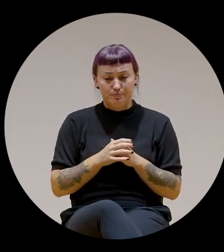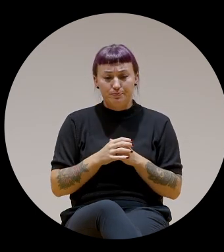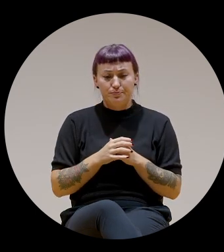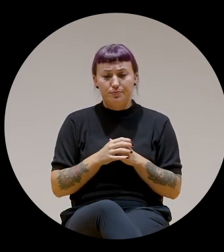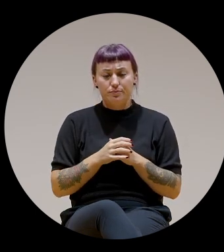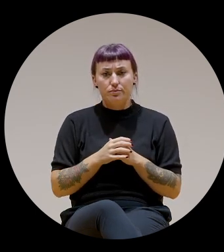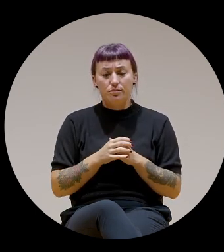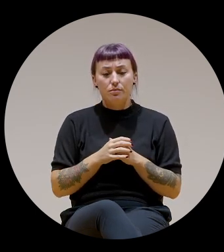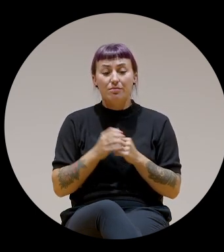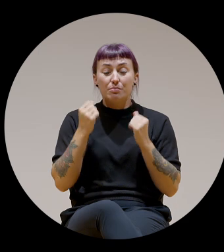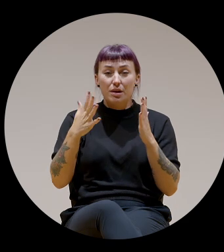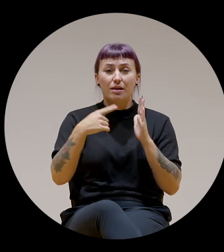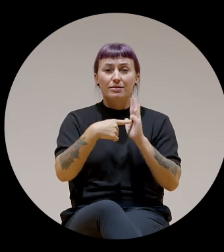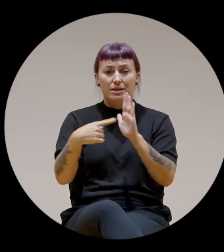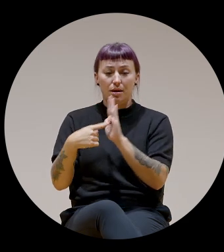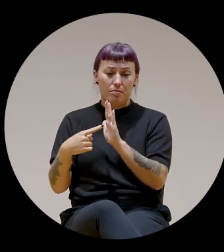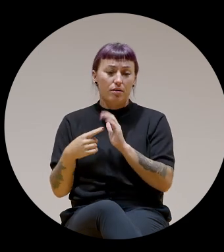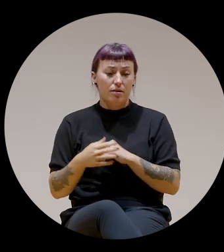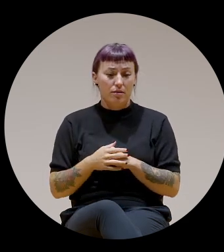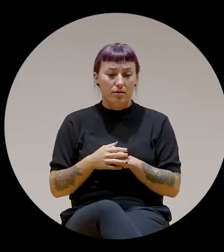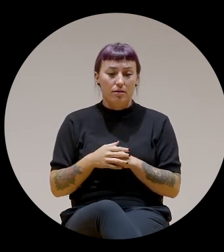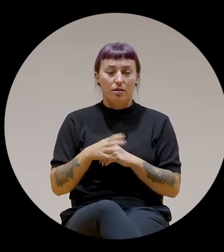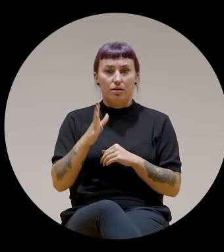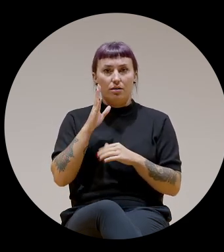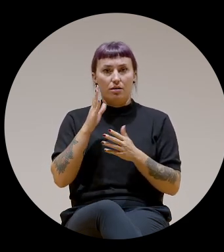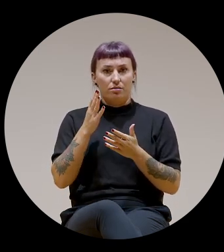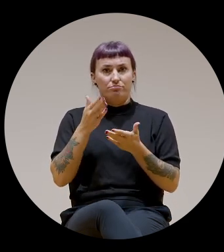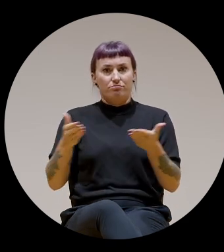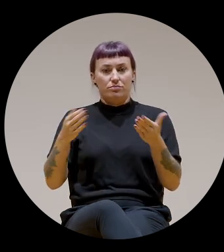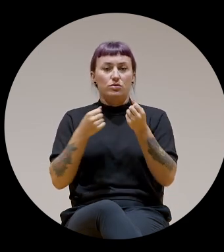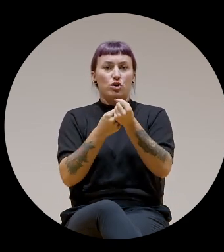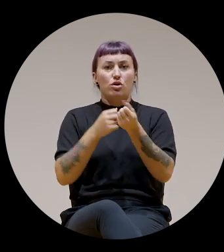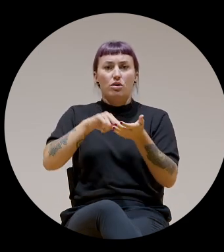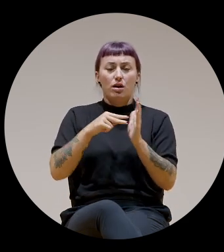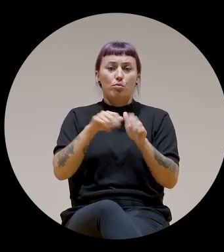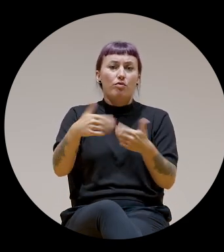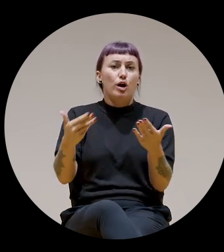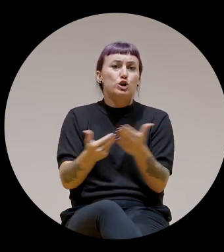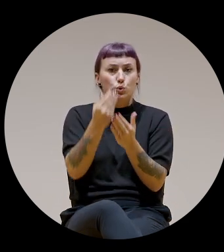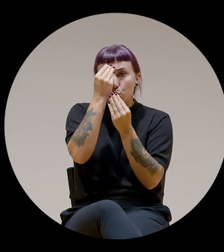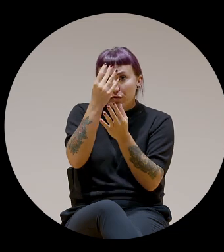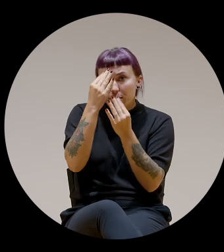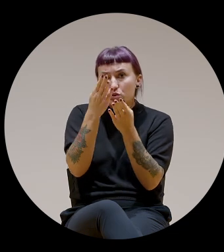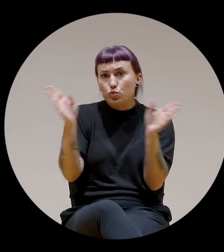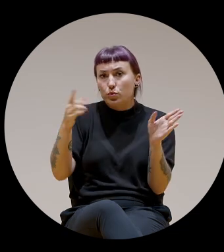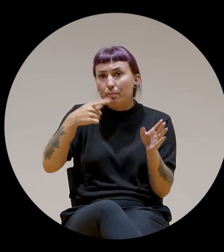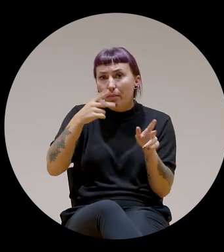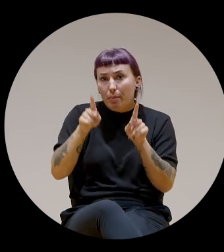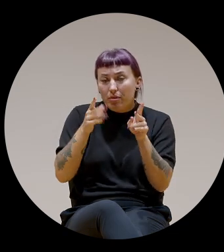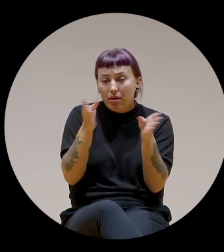Now, many exhibits and the apparatus that support them are intended to provide new information to the